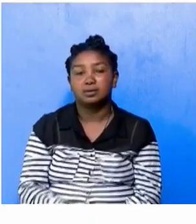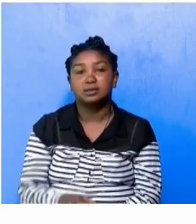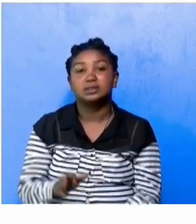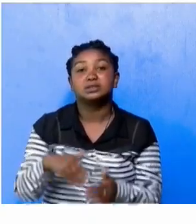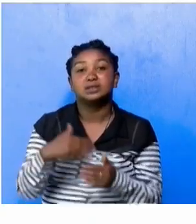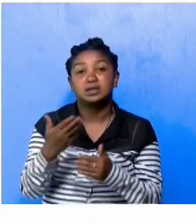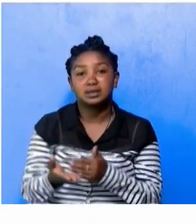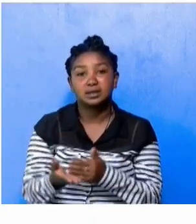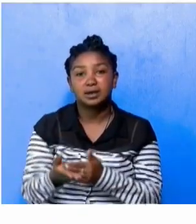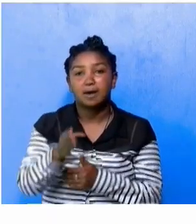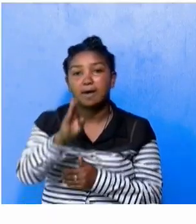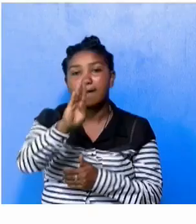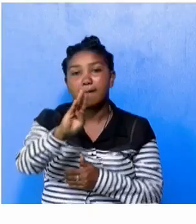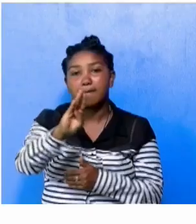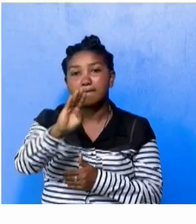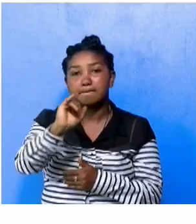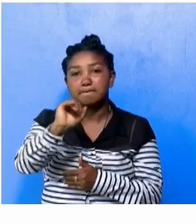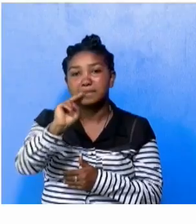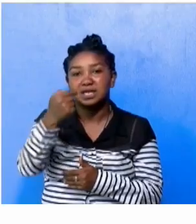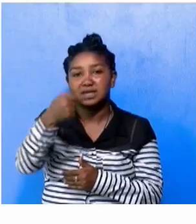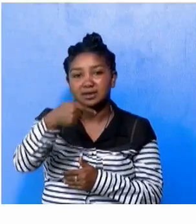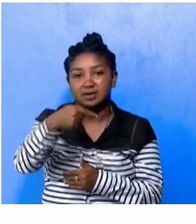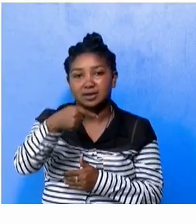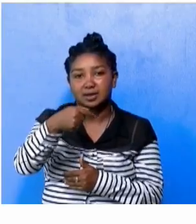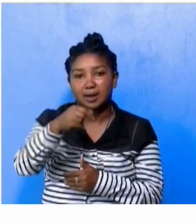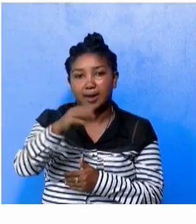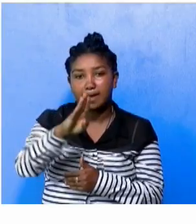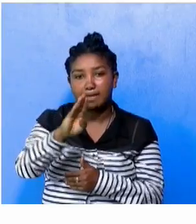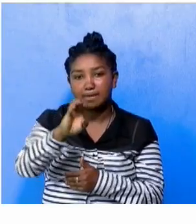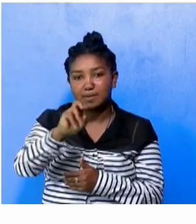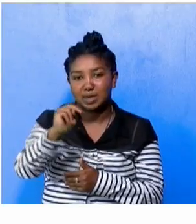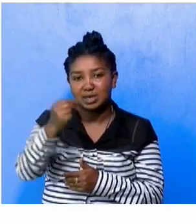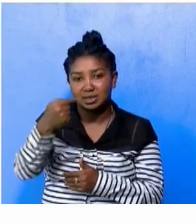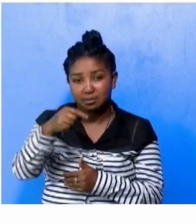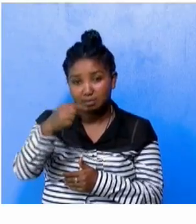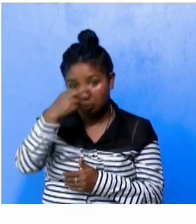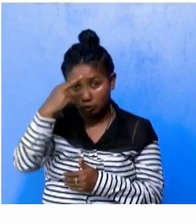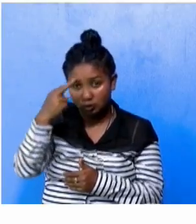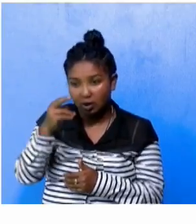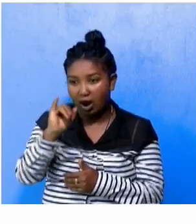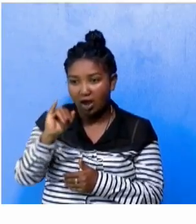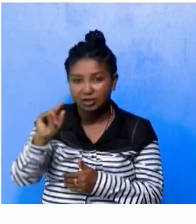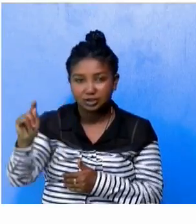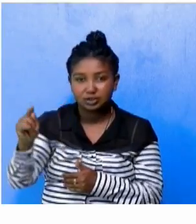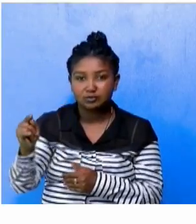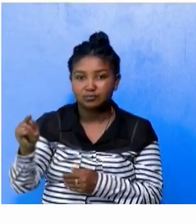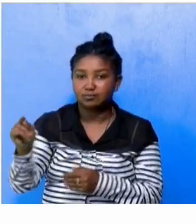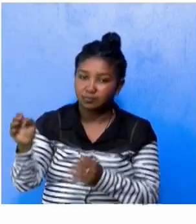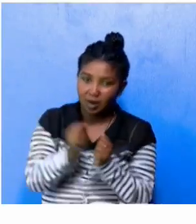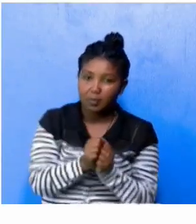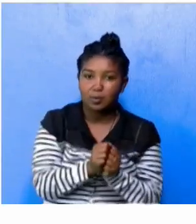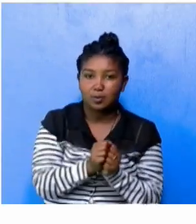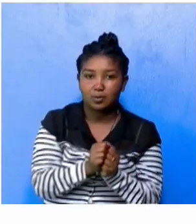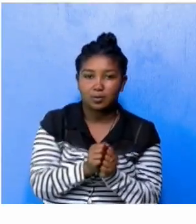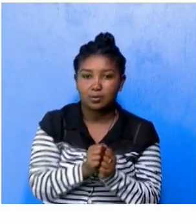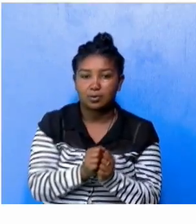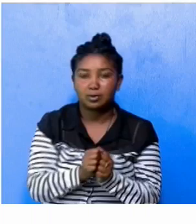then being are being because we took ing form from this one.